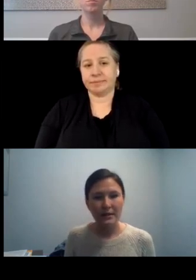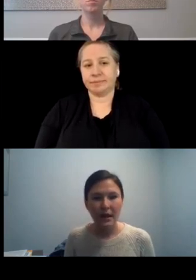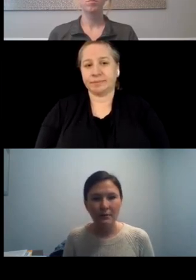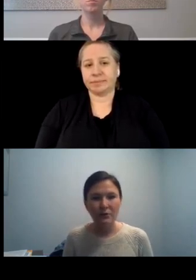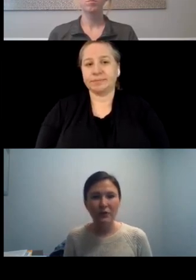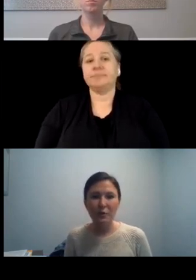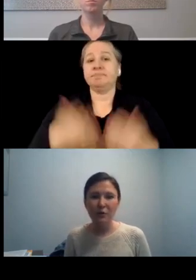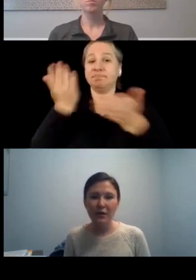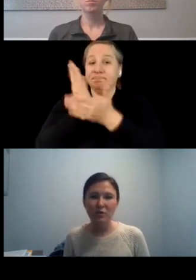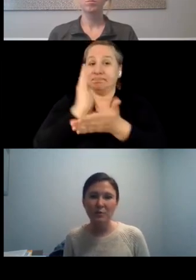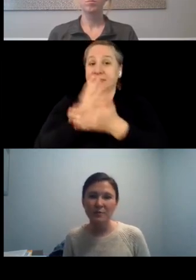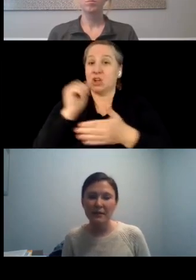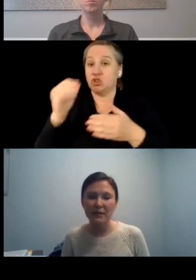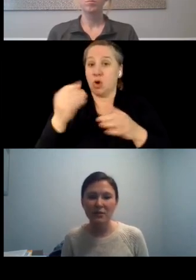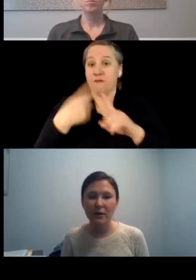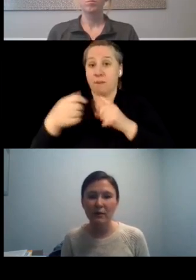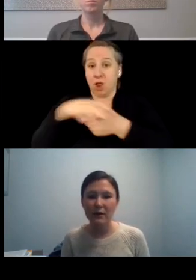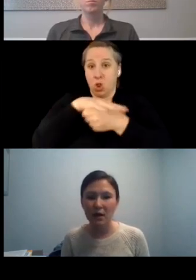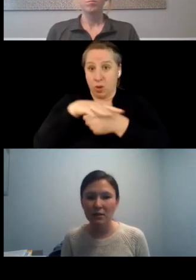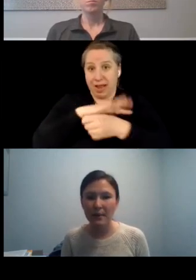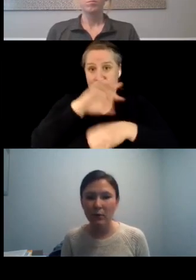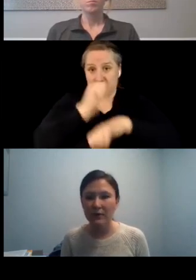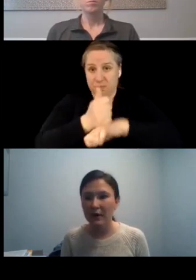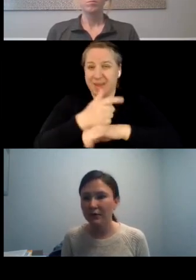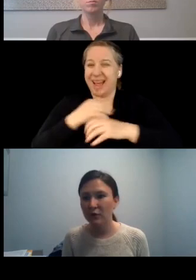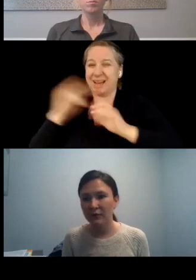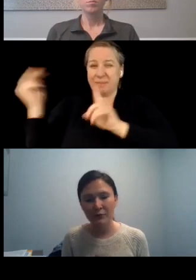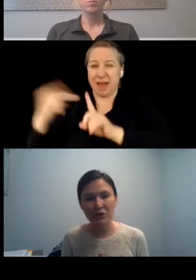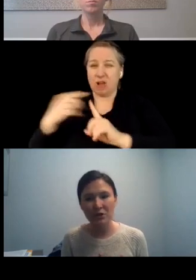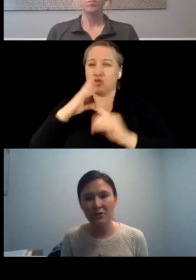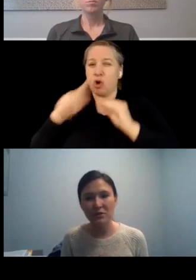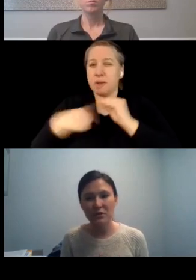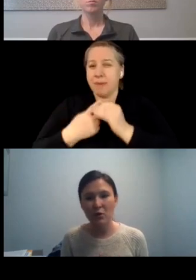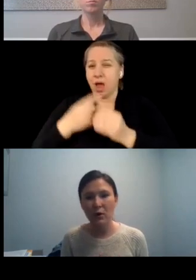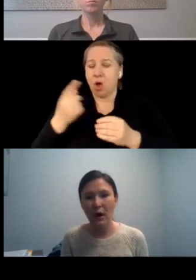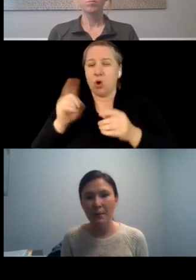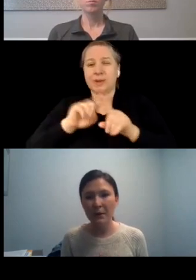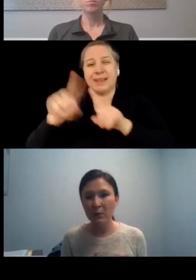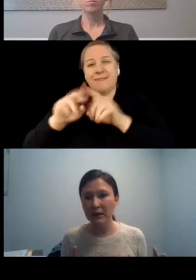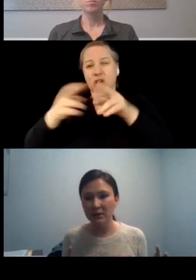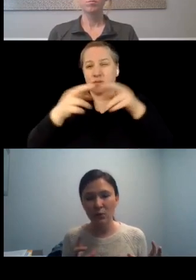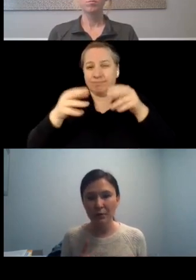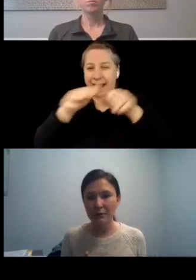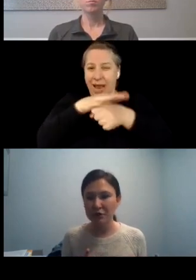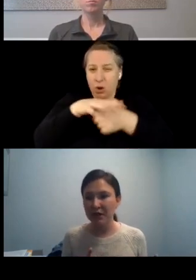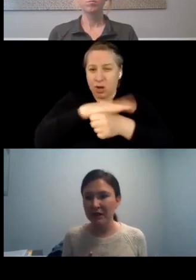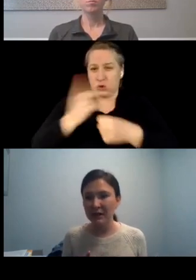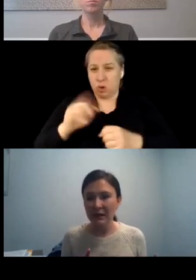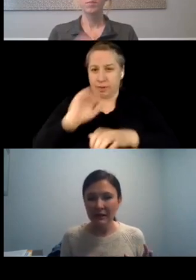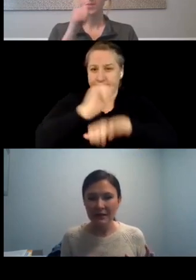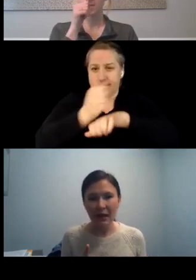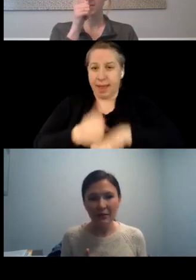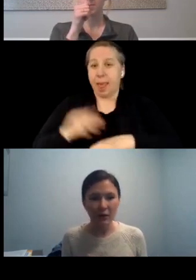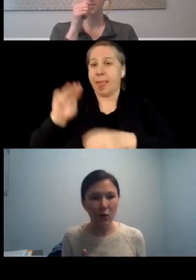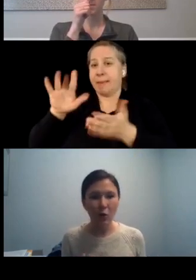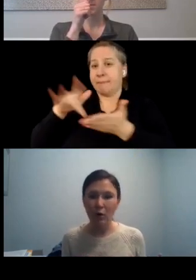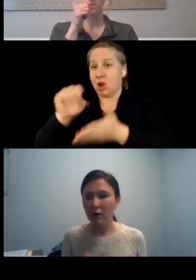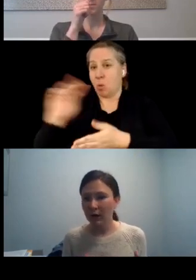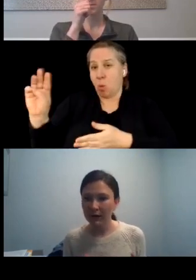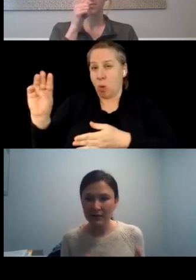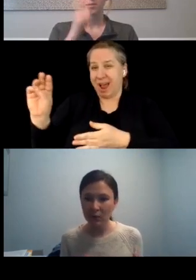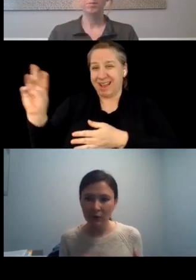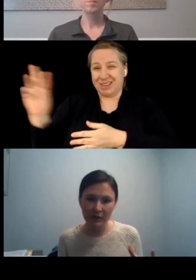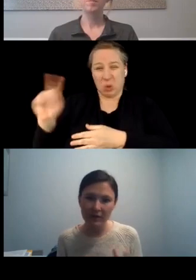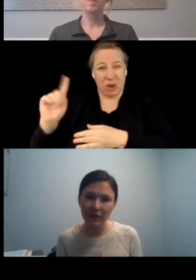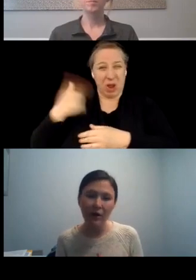All right, so from a locations perspective, so I know I talked about we've got a few different regions. So Midwest is where we originated. That's kind of our